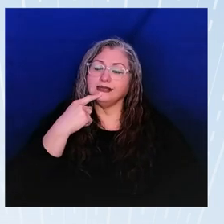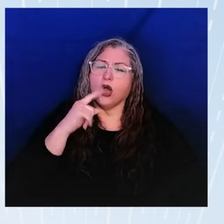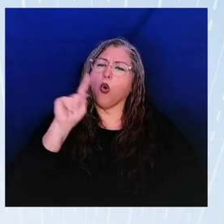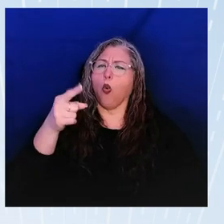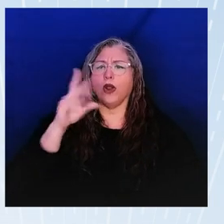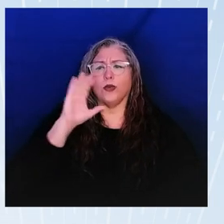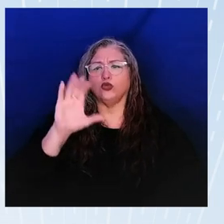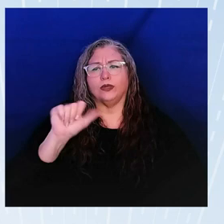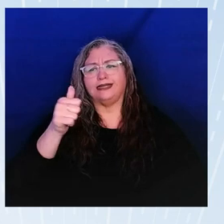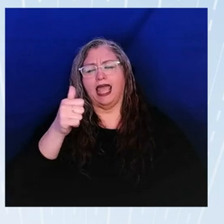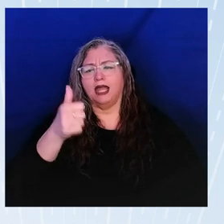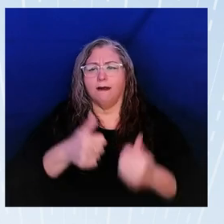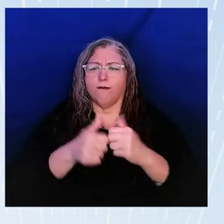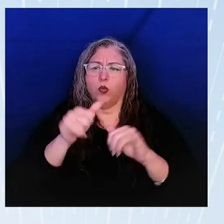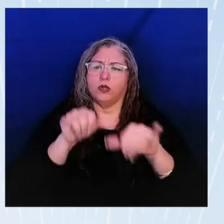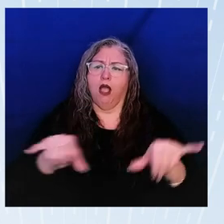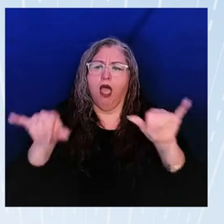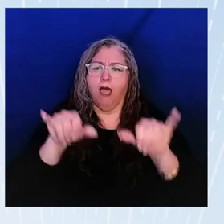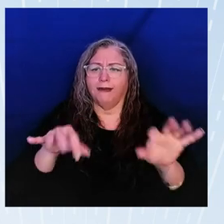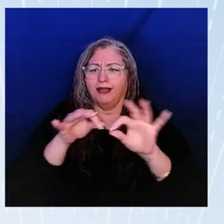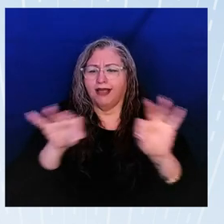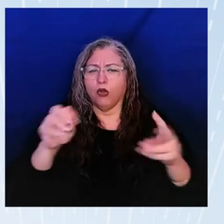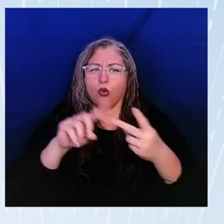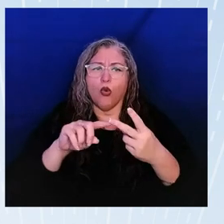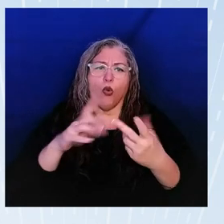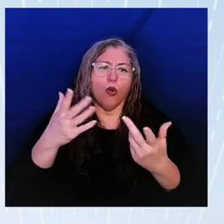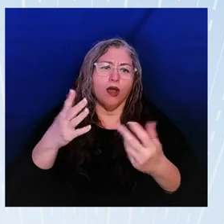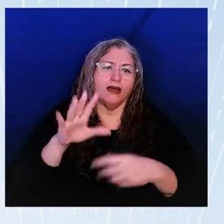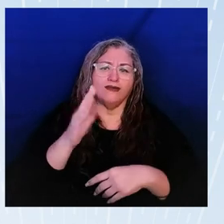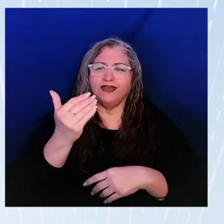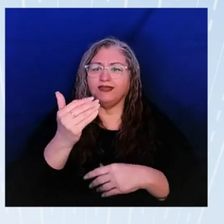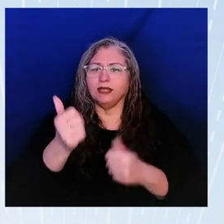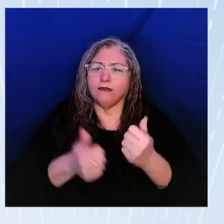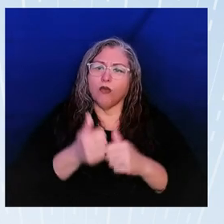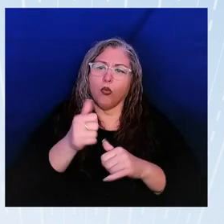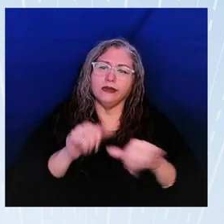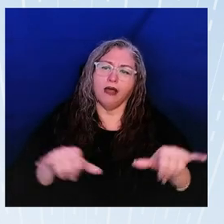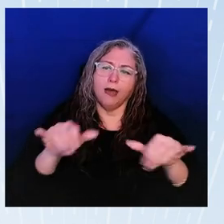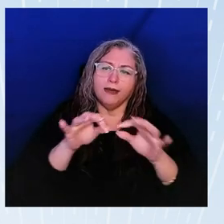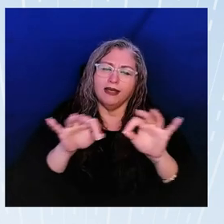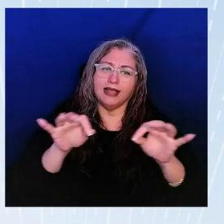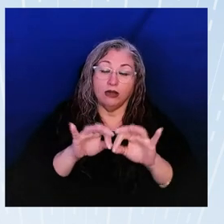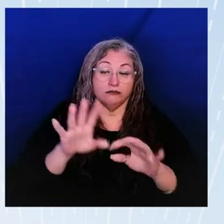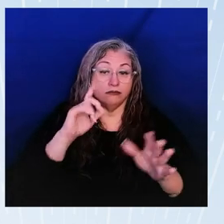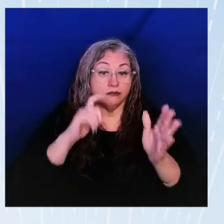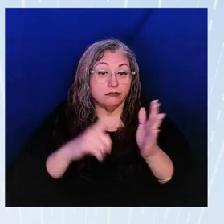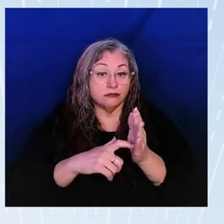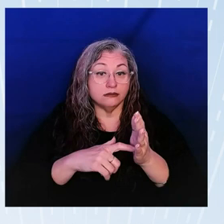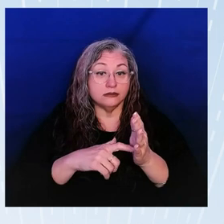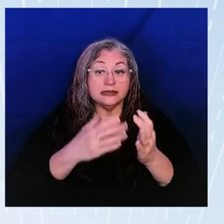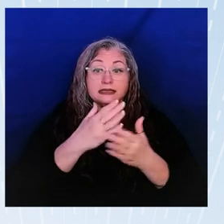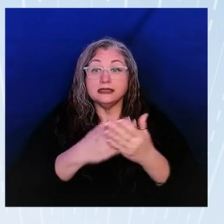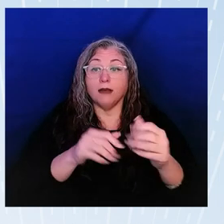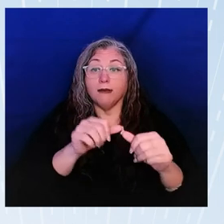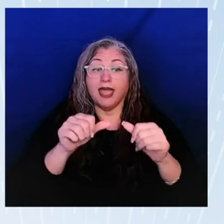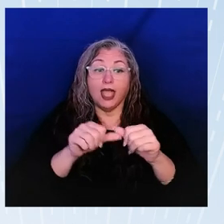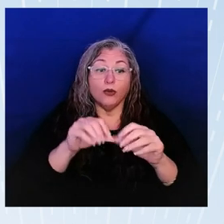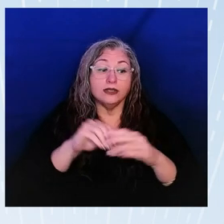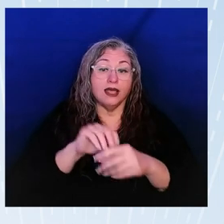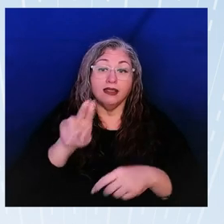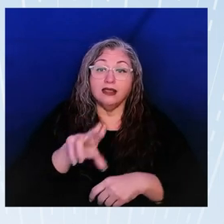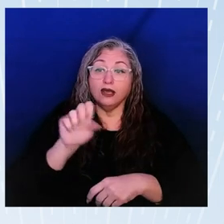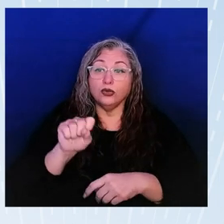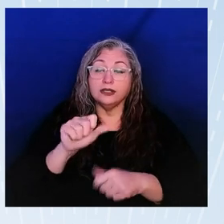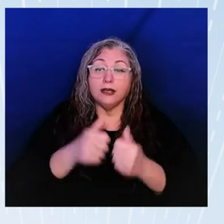10 most common languages, or we're going to do 15 most common languages, you'll find that in some areas of the country, the